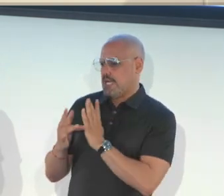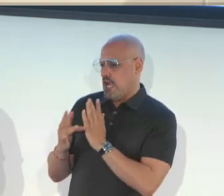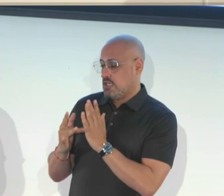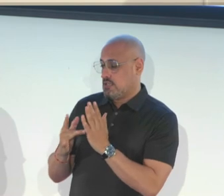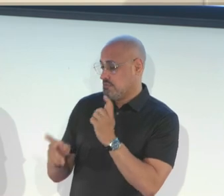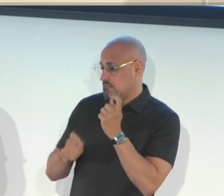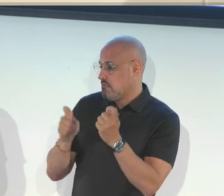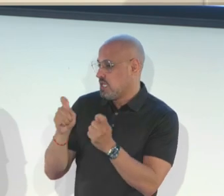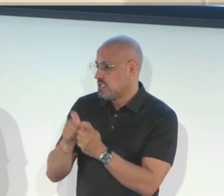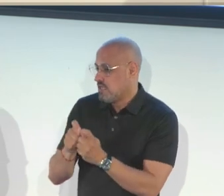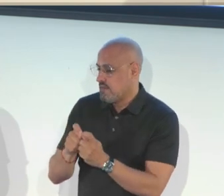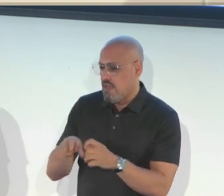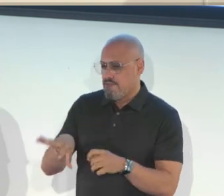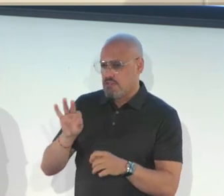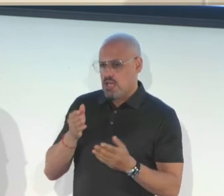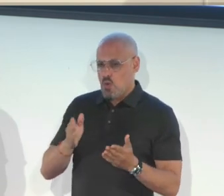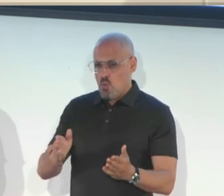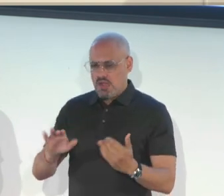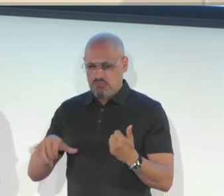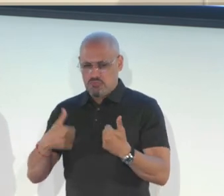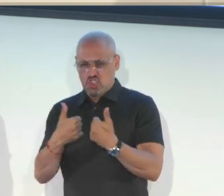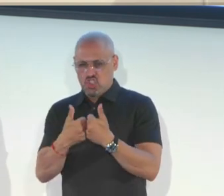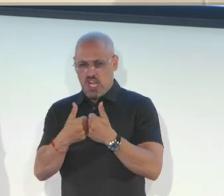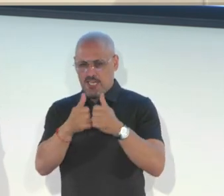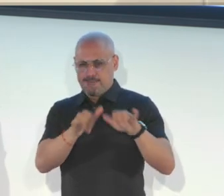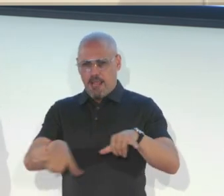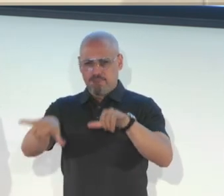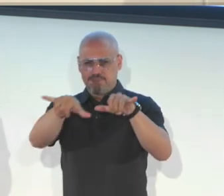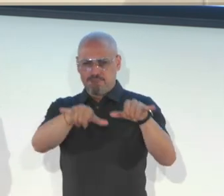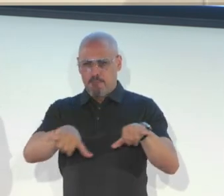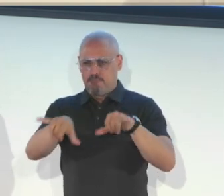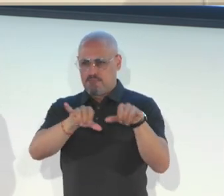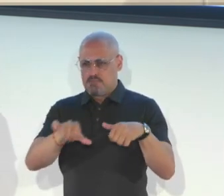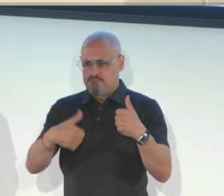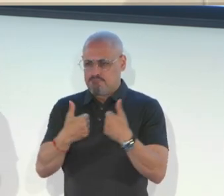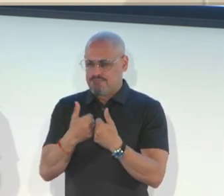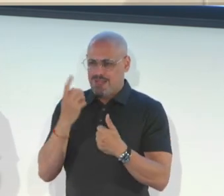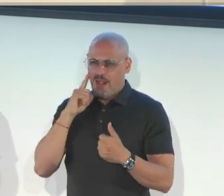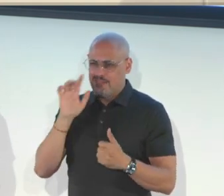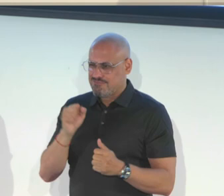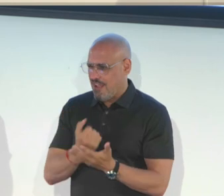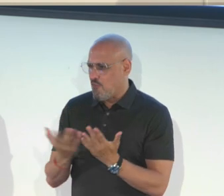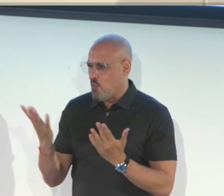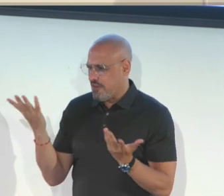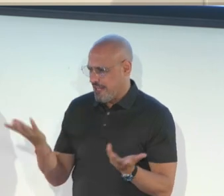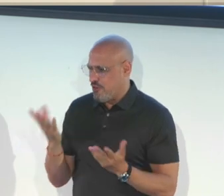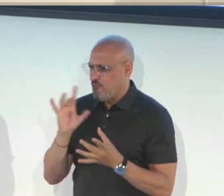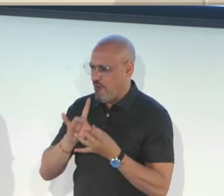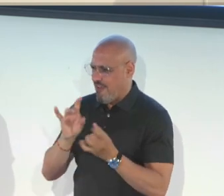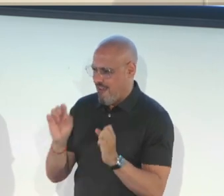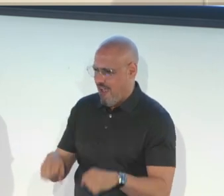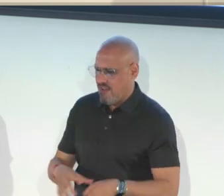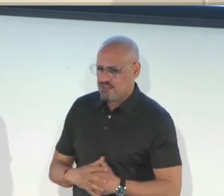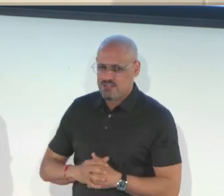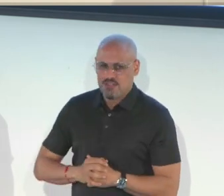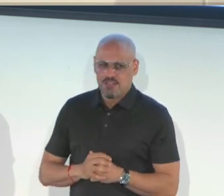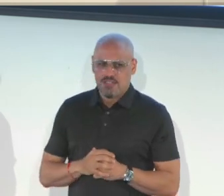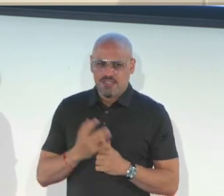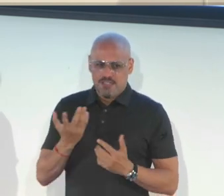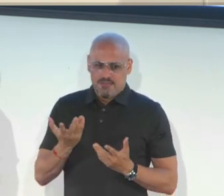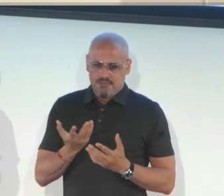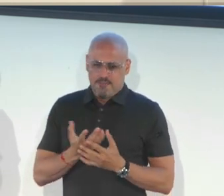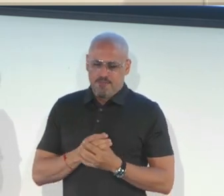specifically, finding ways to challenge the status quo, which I think everybody here can probably relate to in some